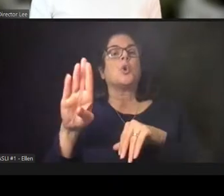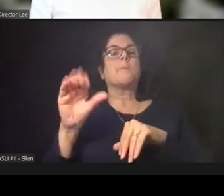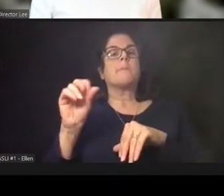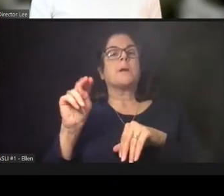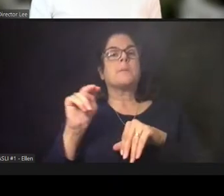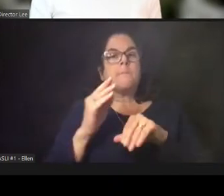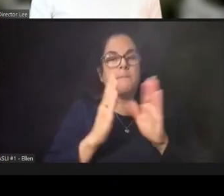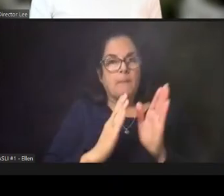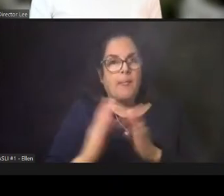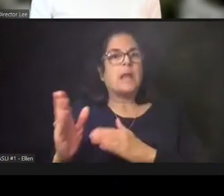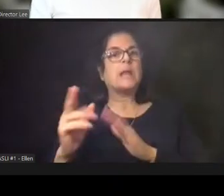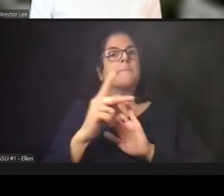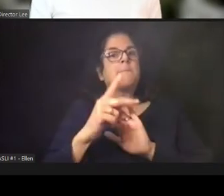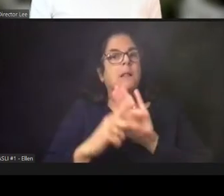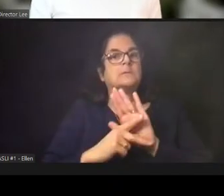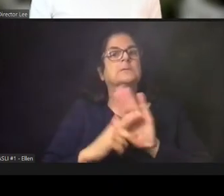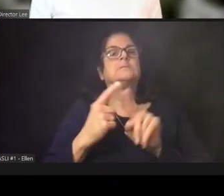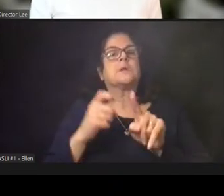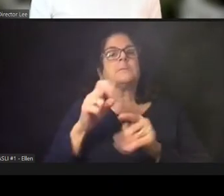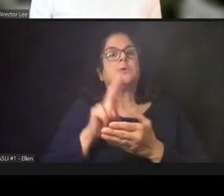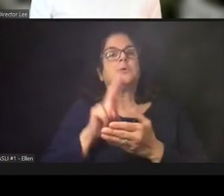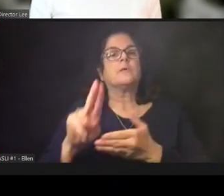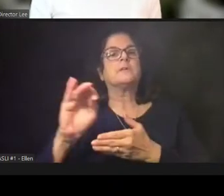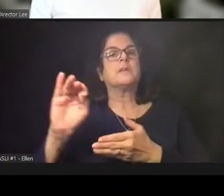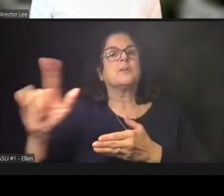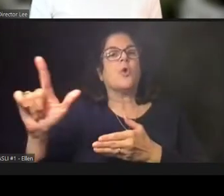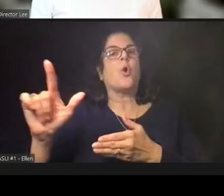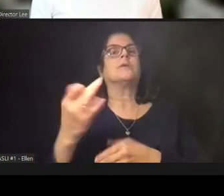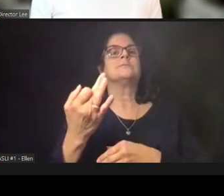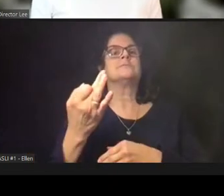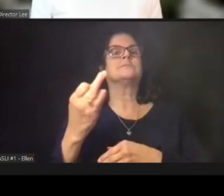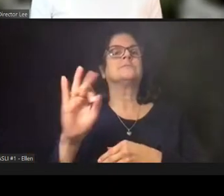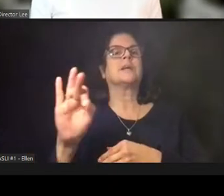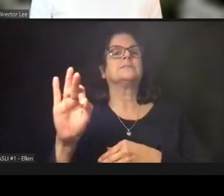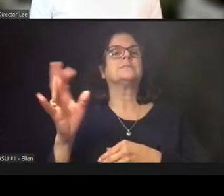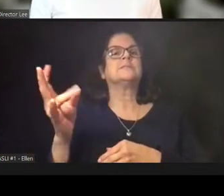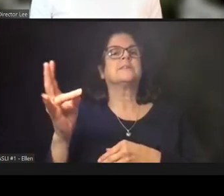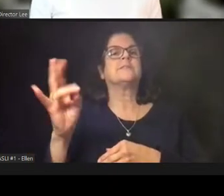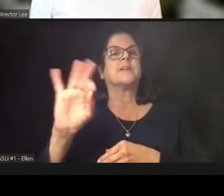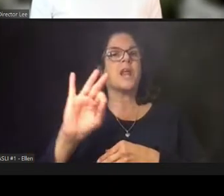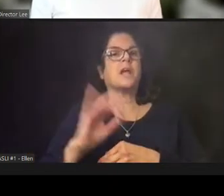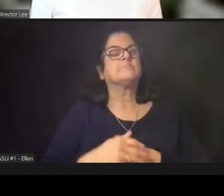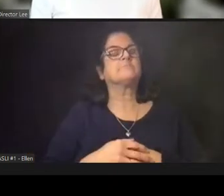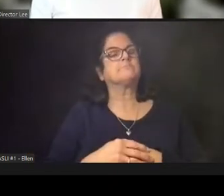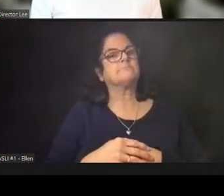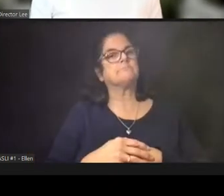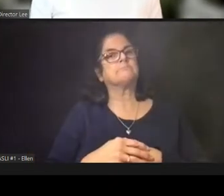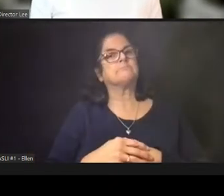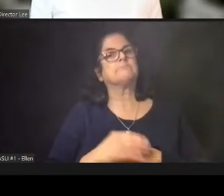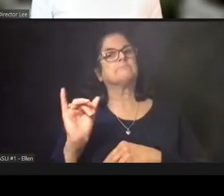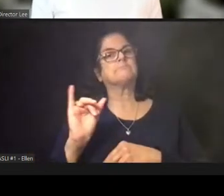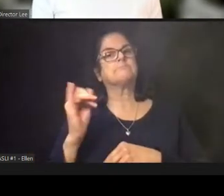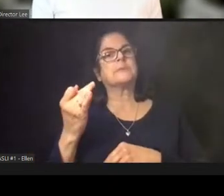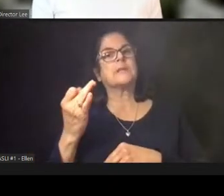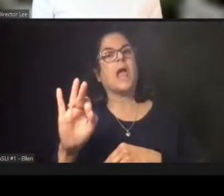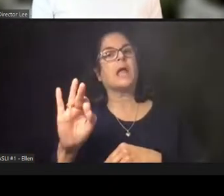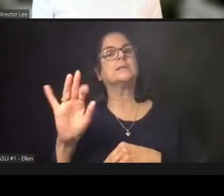Graduate School of Planning in the fall of 1979. Later that year,